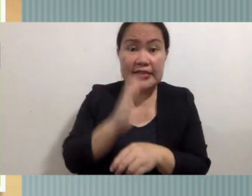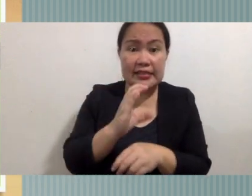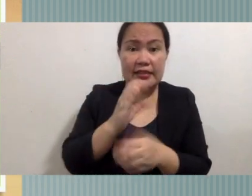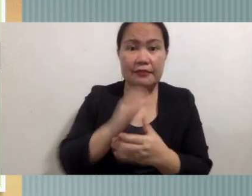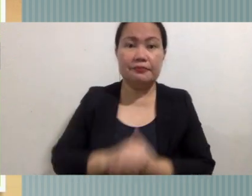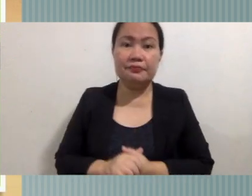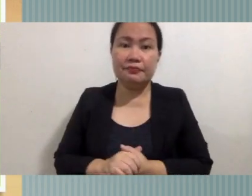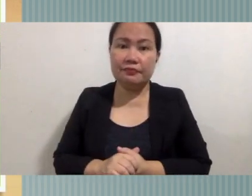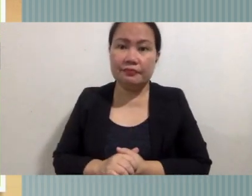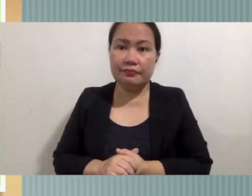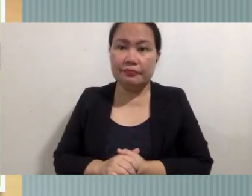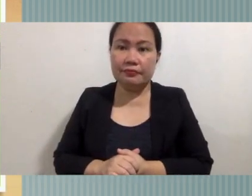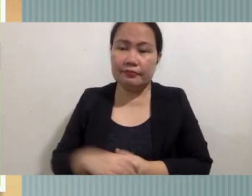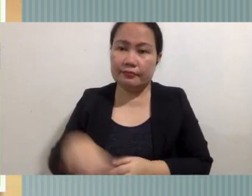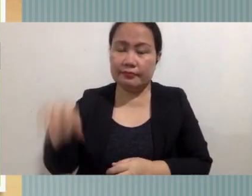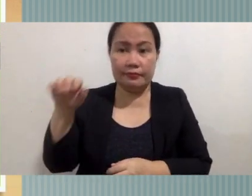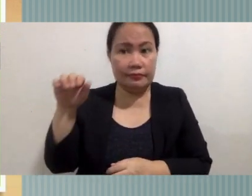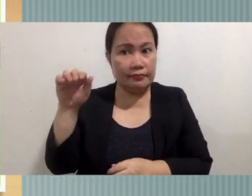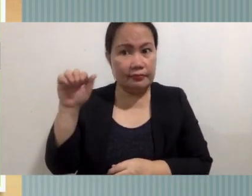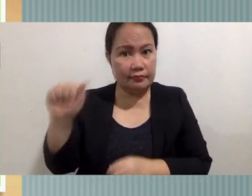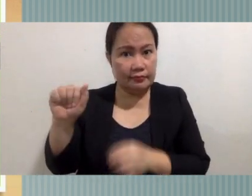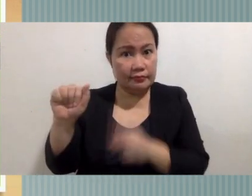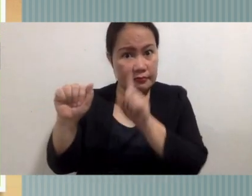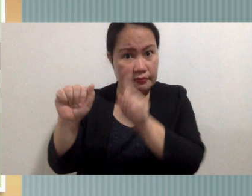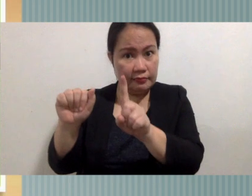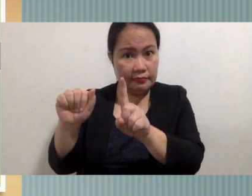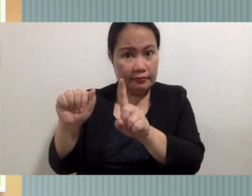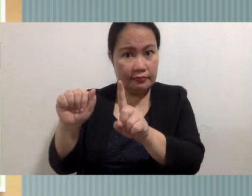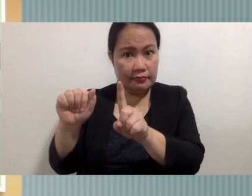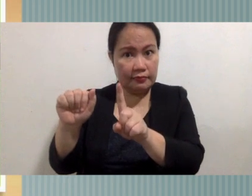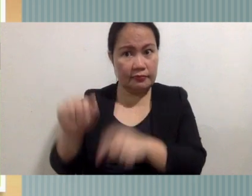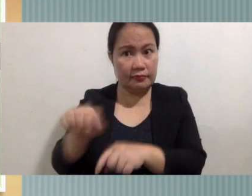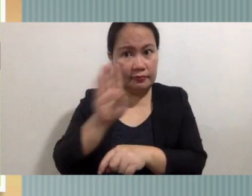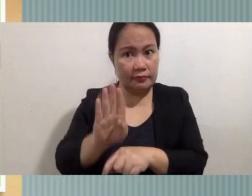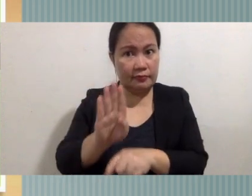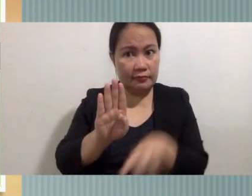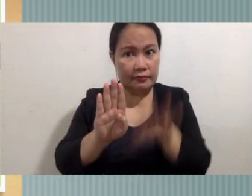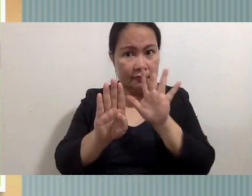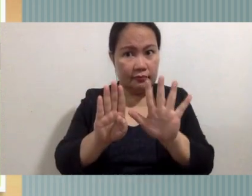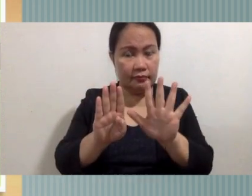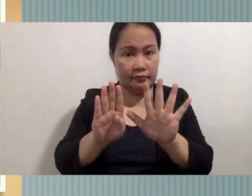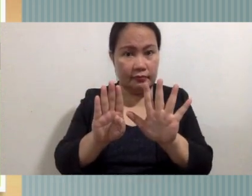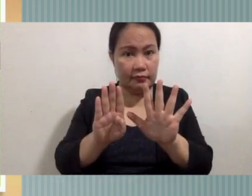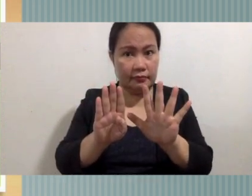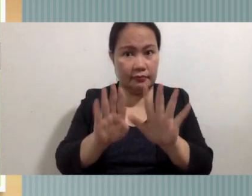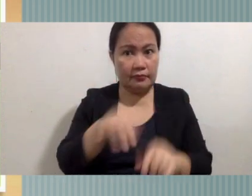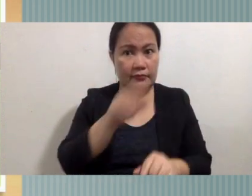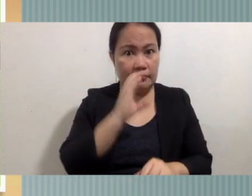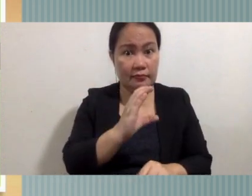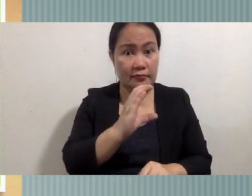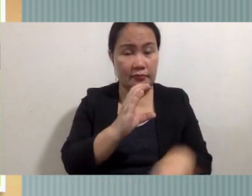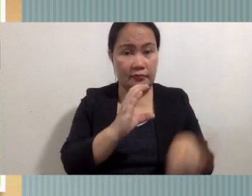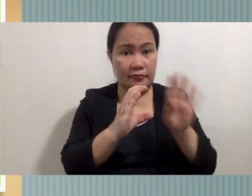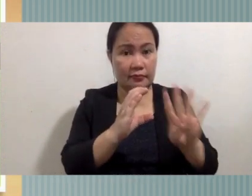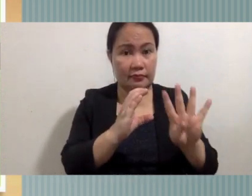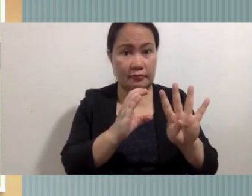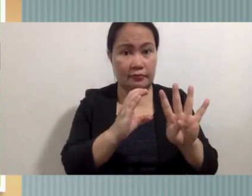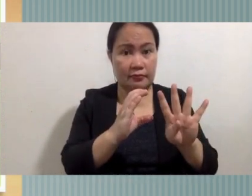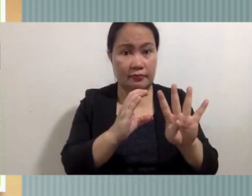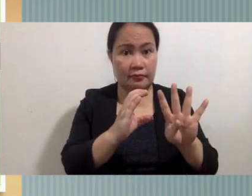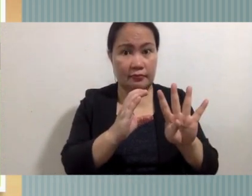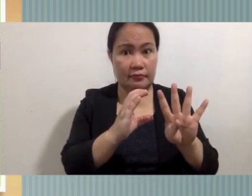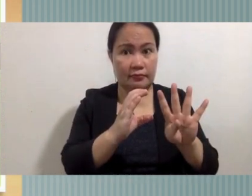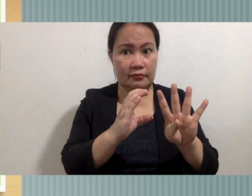of a, b, and c. So, I have here a is equal to 1, b is equal to